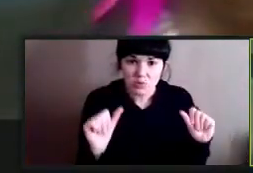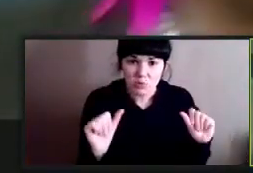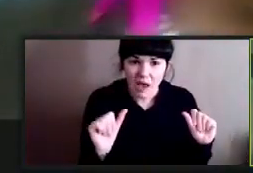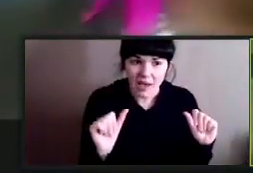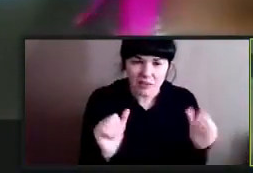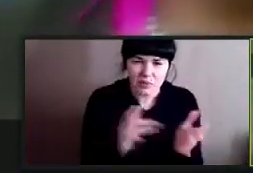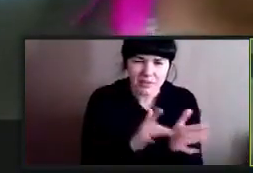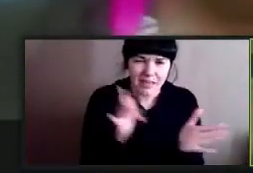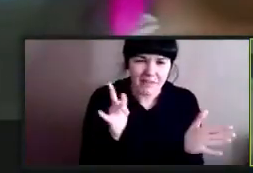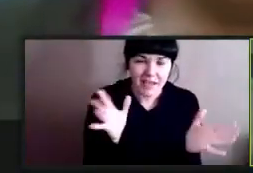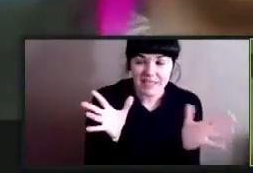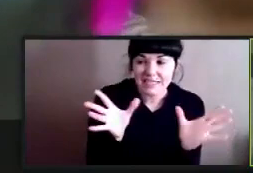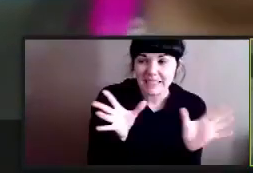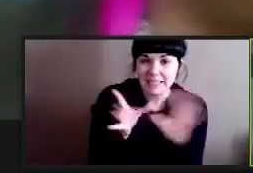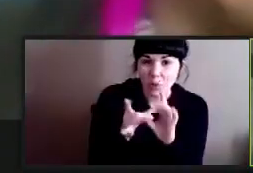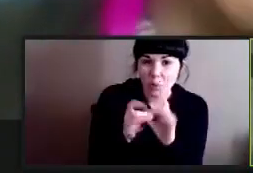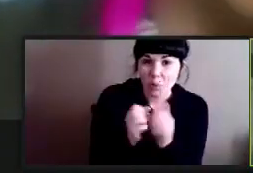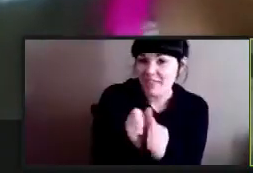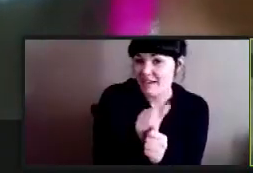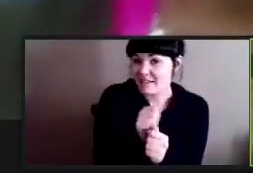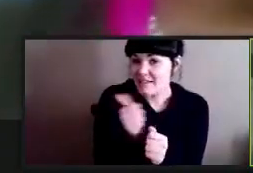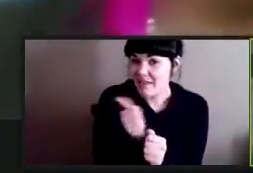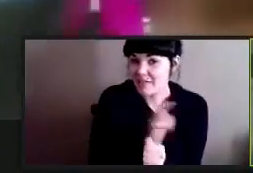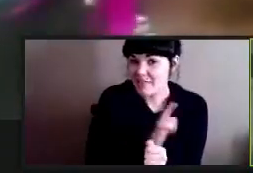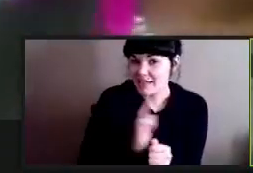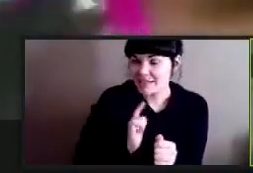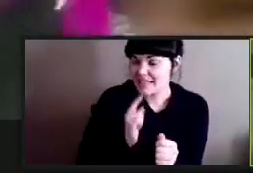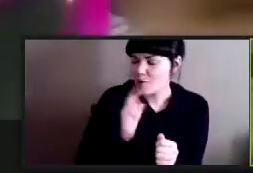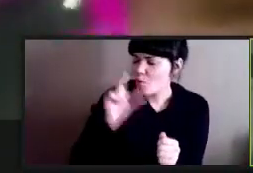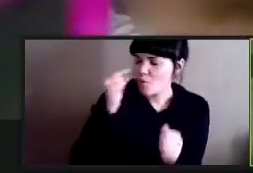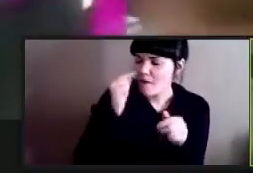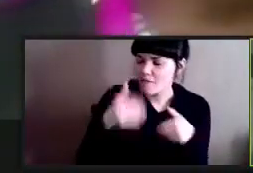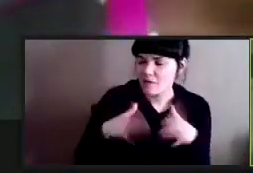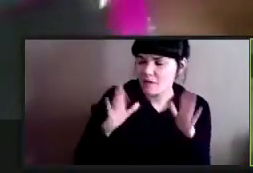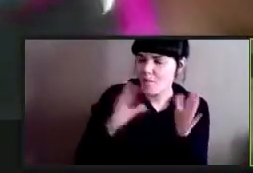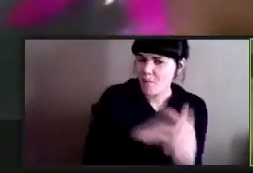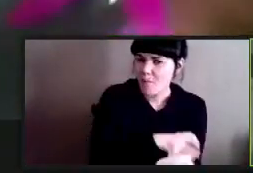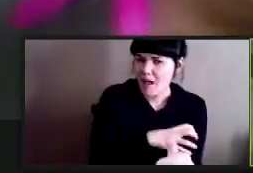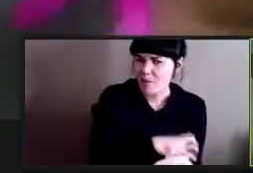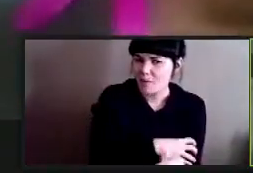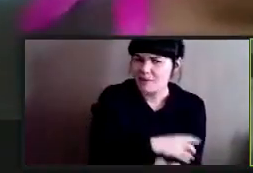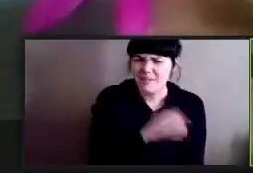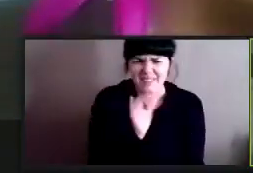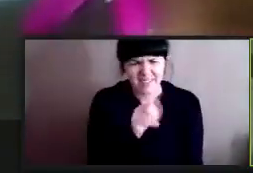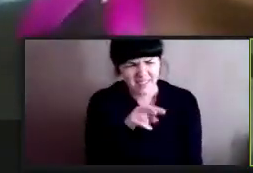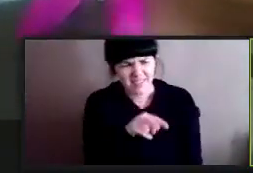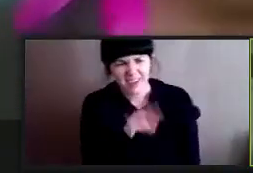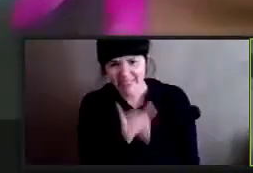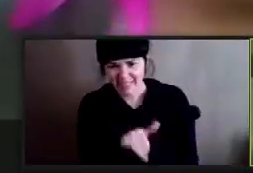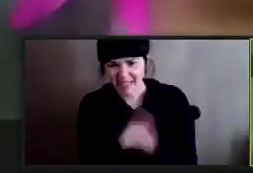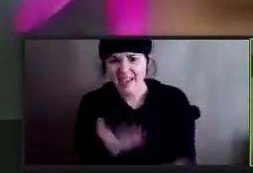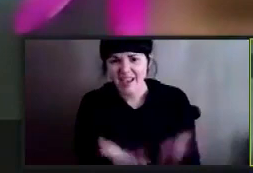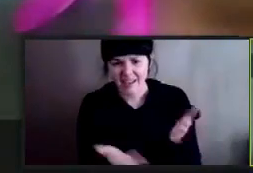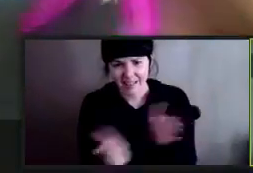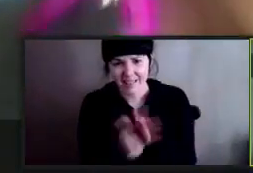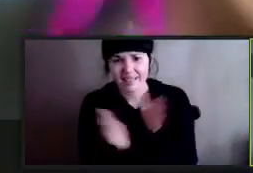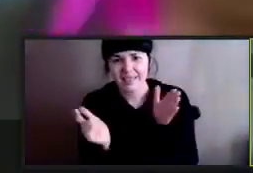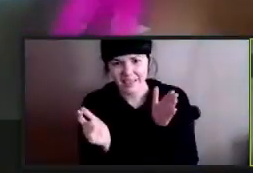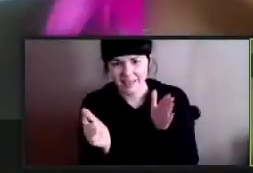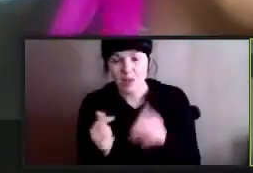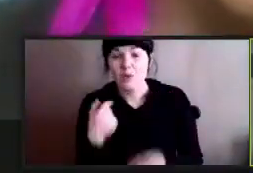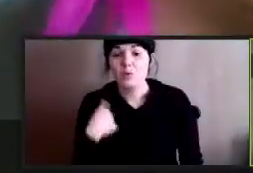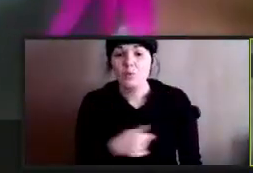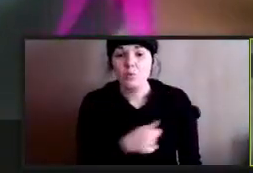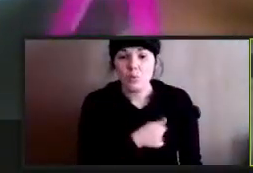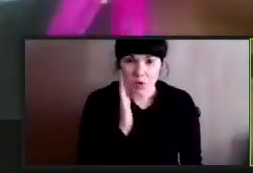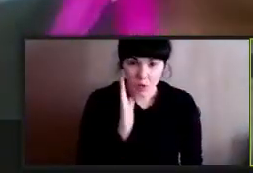another piece of legislation and not appropriate them. So that seems to be something else that's coming up on the horizon. But for parents, I would